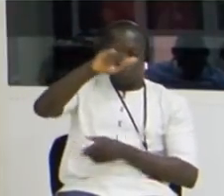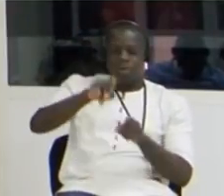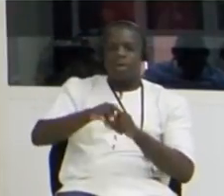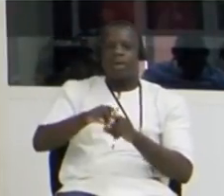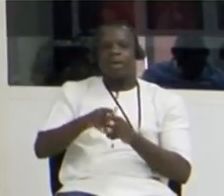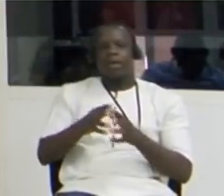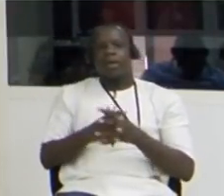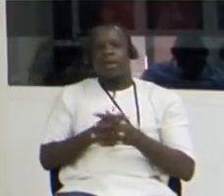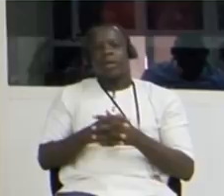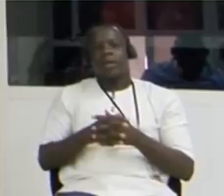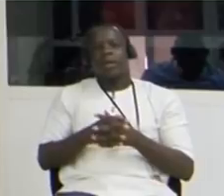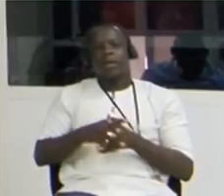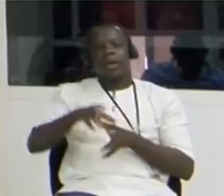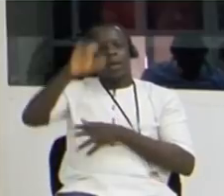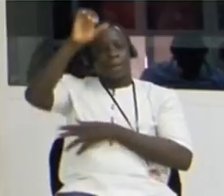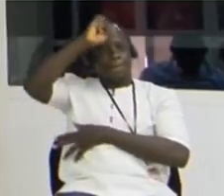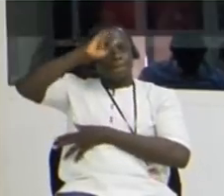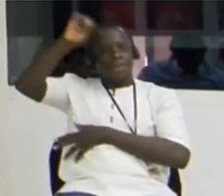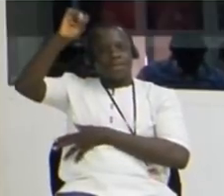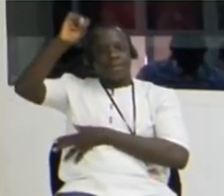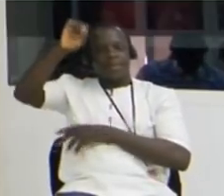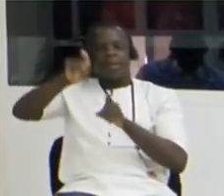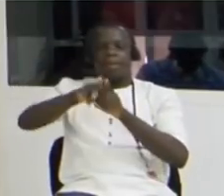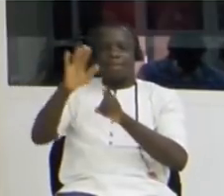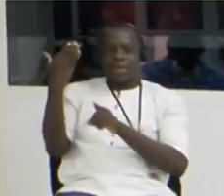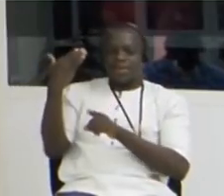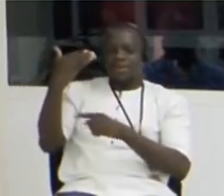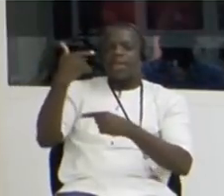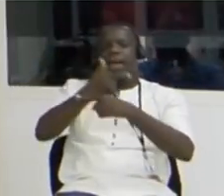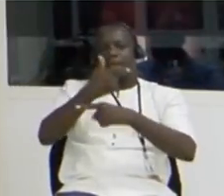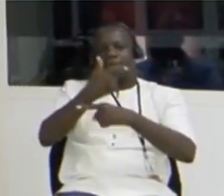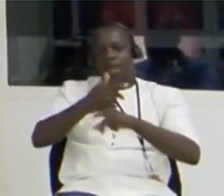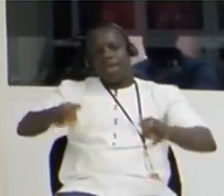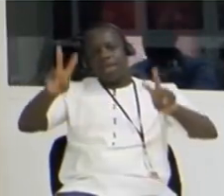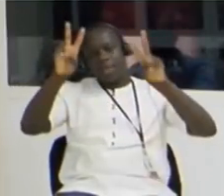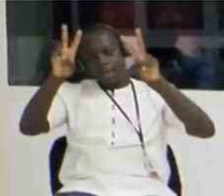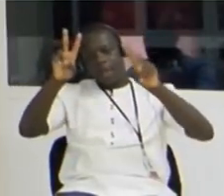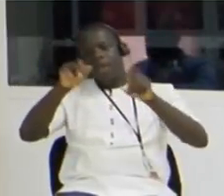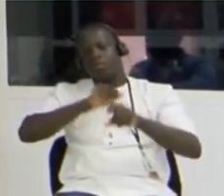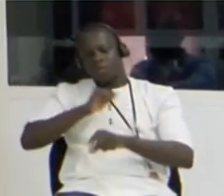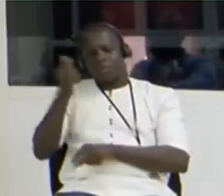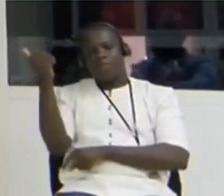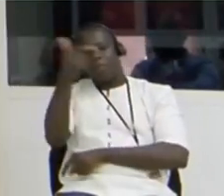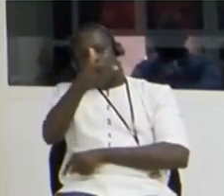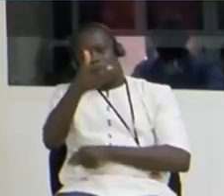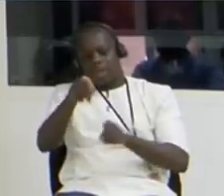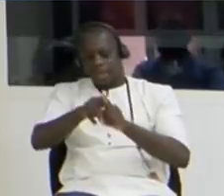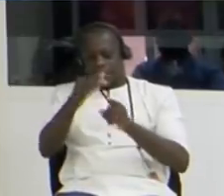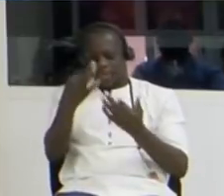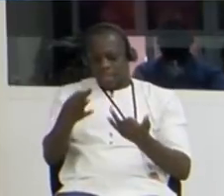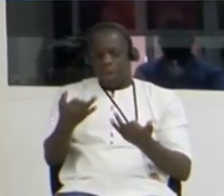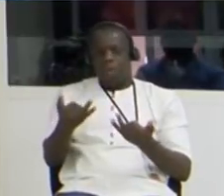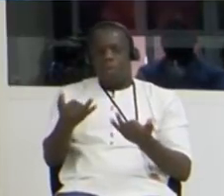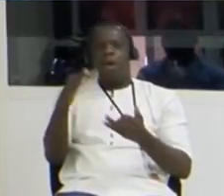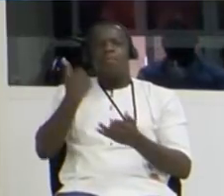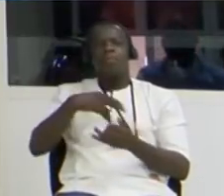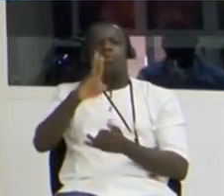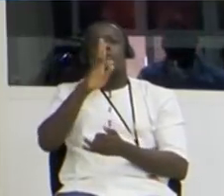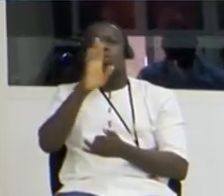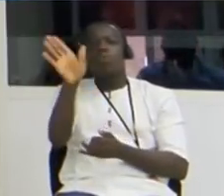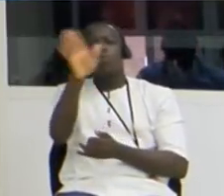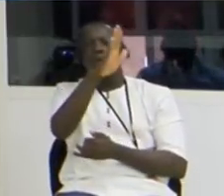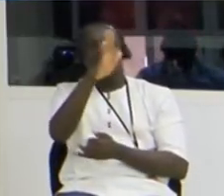the Republic. But for the ones going to the University of the Gambia College, and